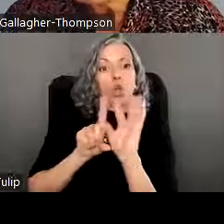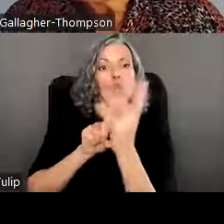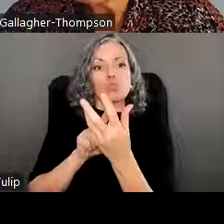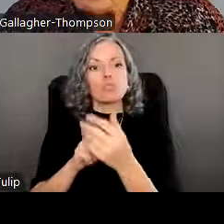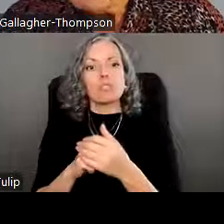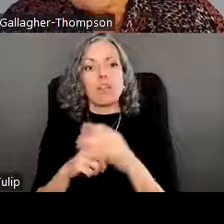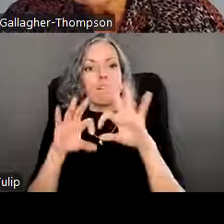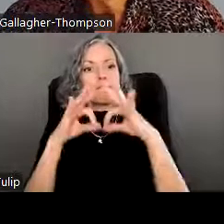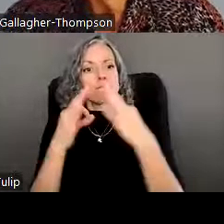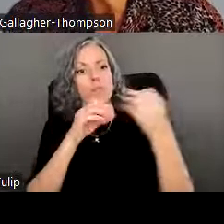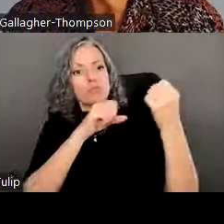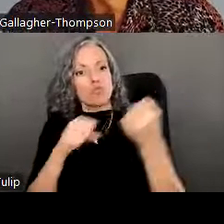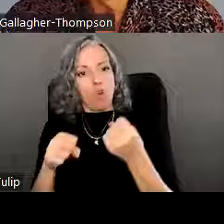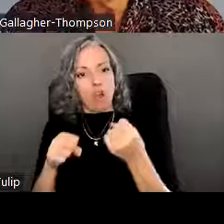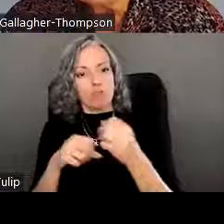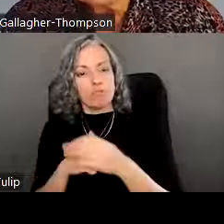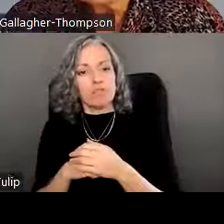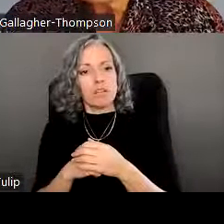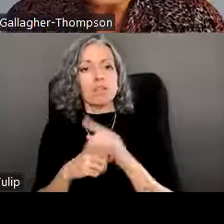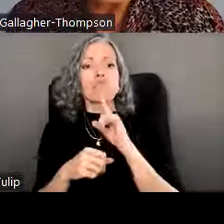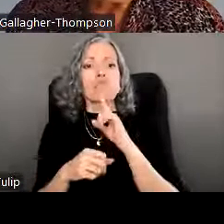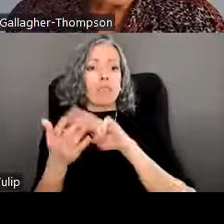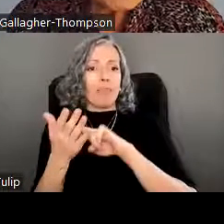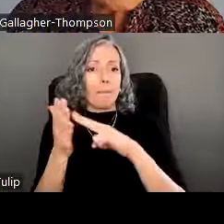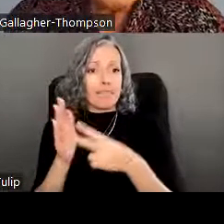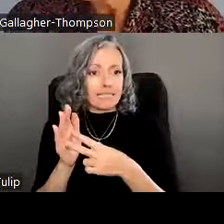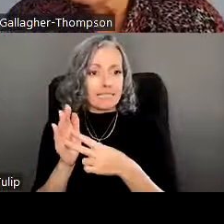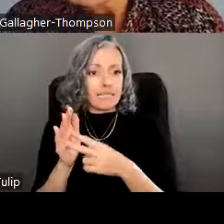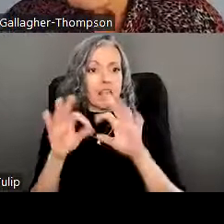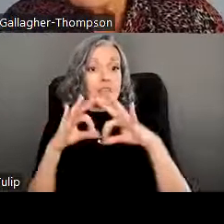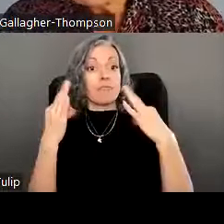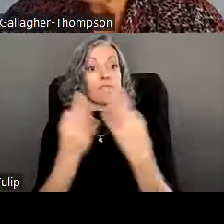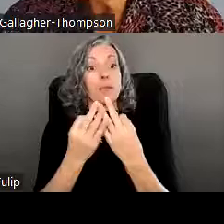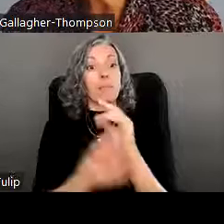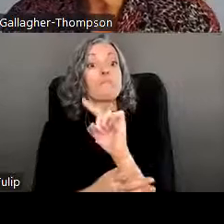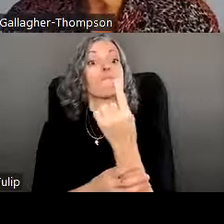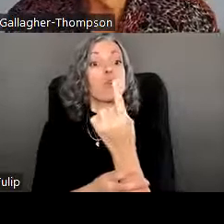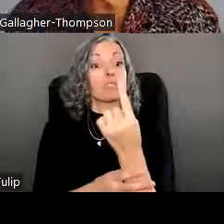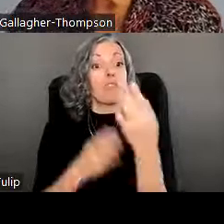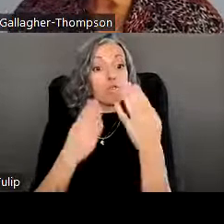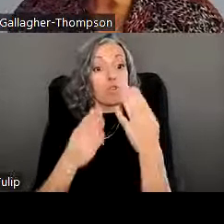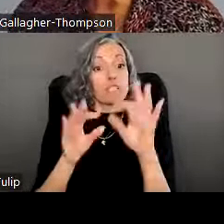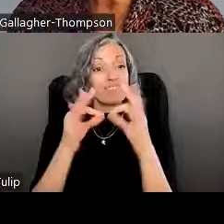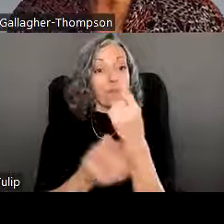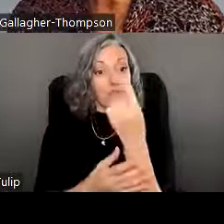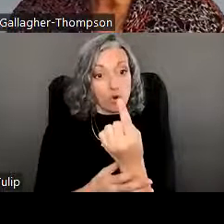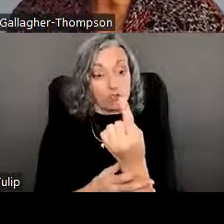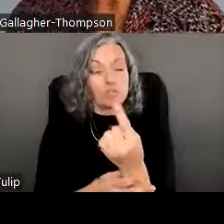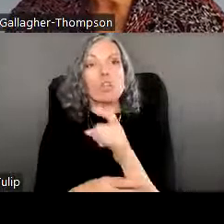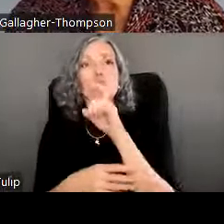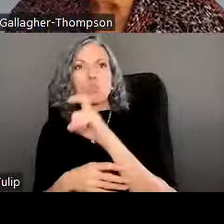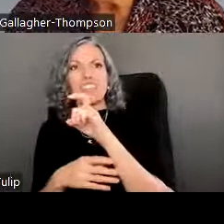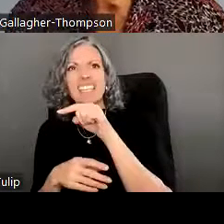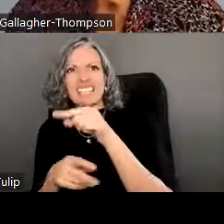is quite strong. And what this generally means is that the family comes first. And so the needs of the caregiver may